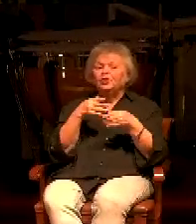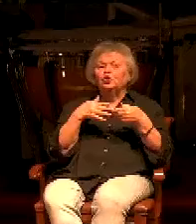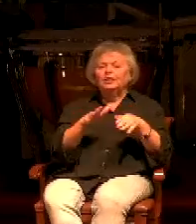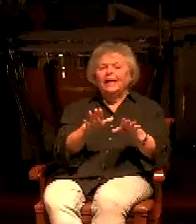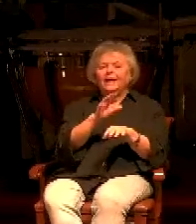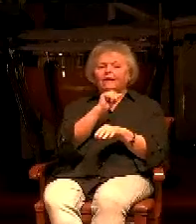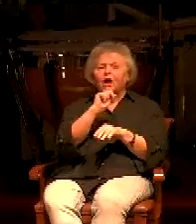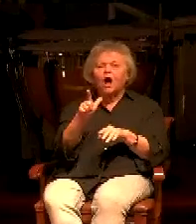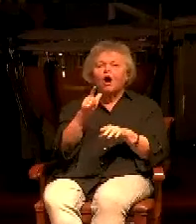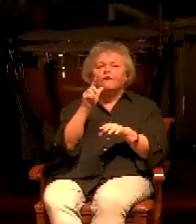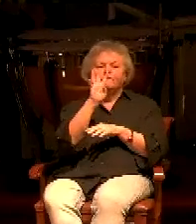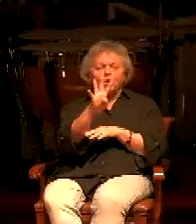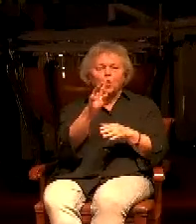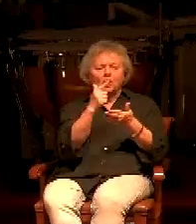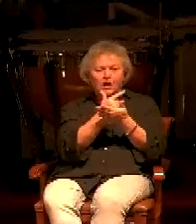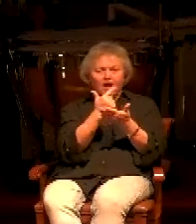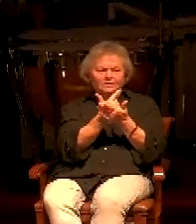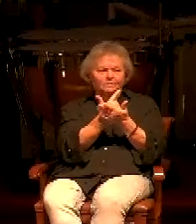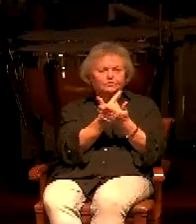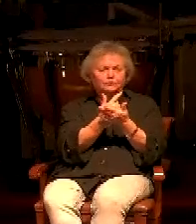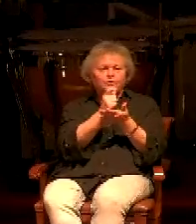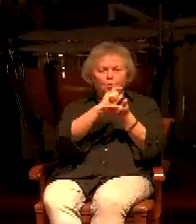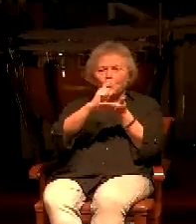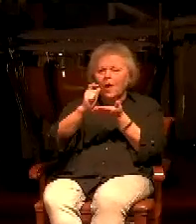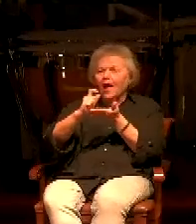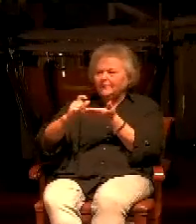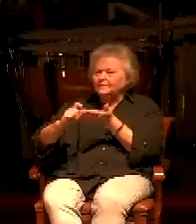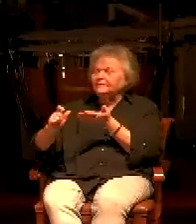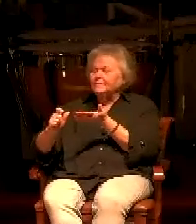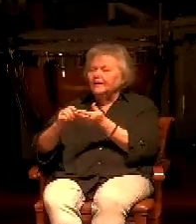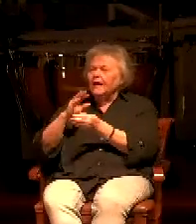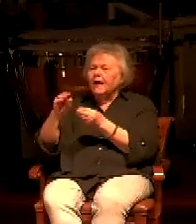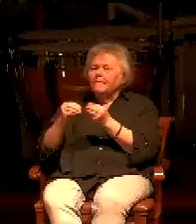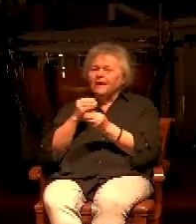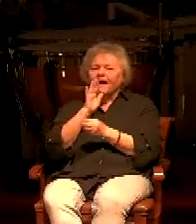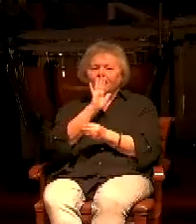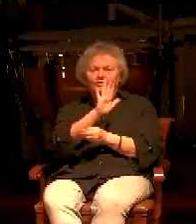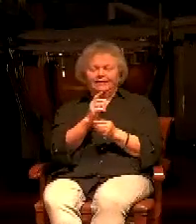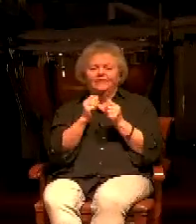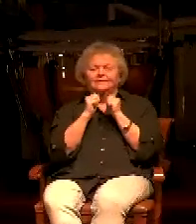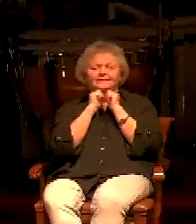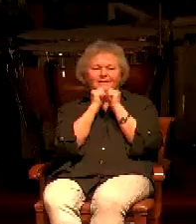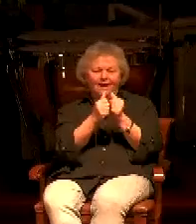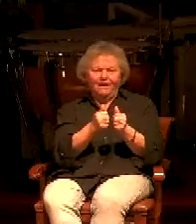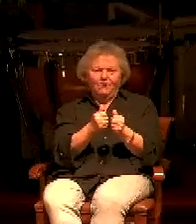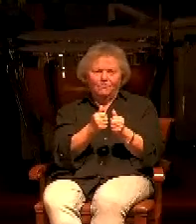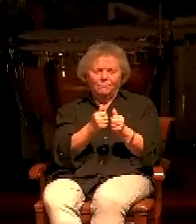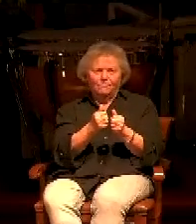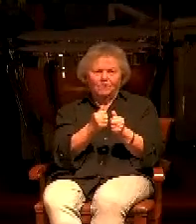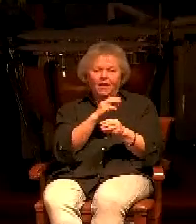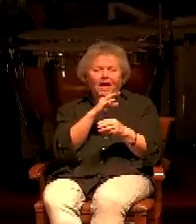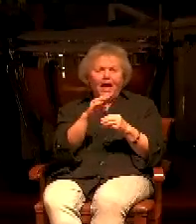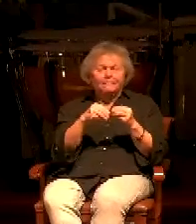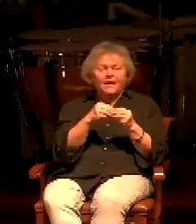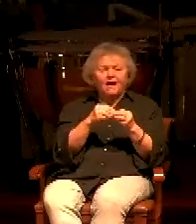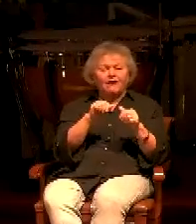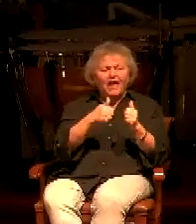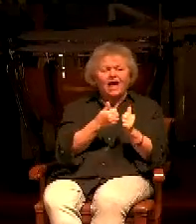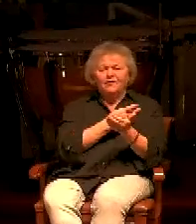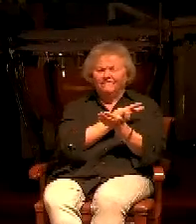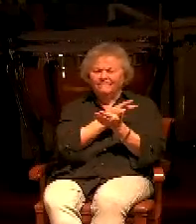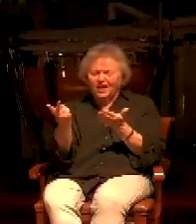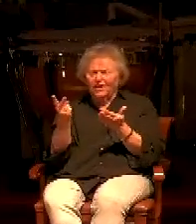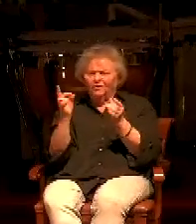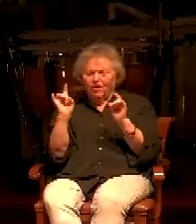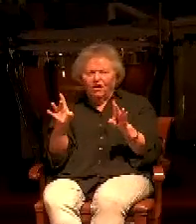edit it out. He wanted it in there. Make sure you tell them about how I failed miserably. Now notice with me what happens.